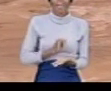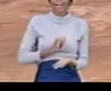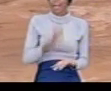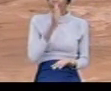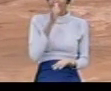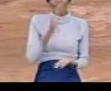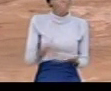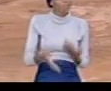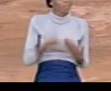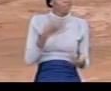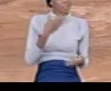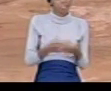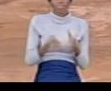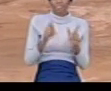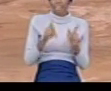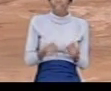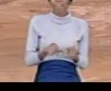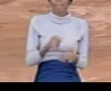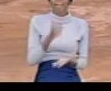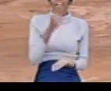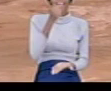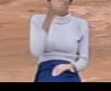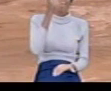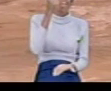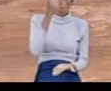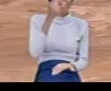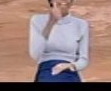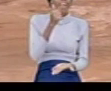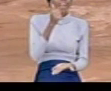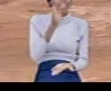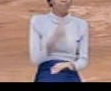amen. I am the whosoever,